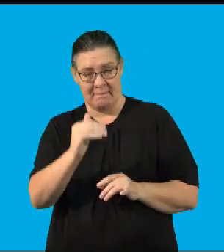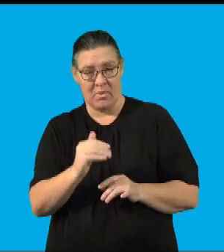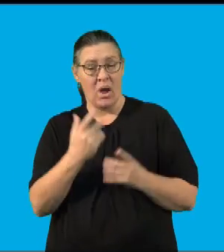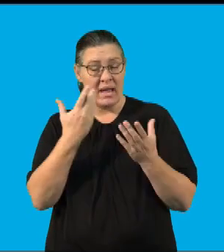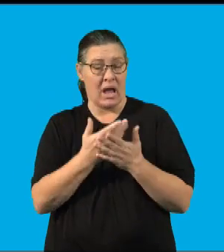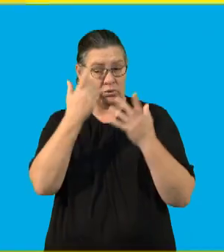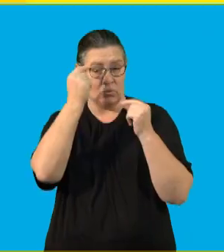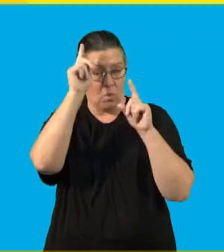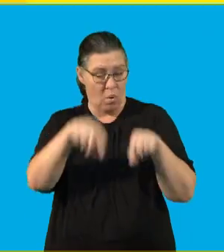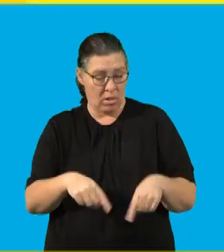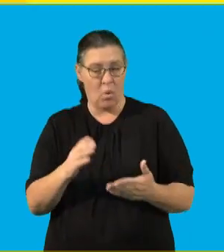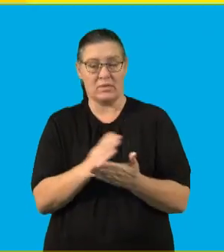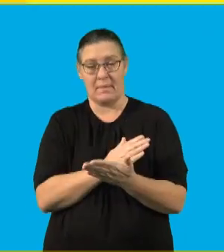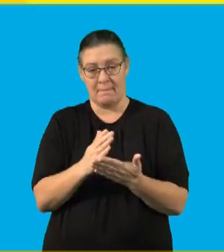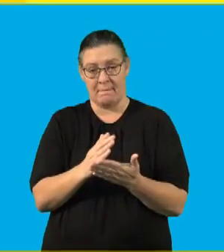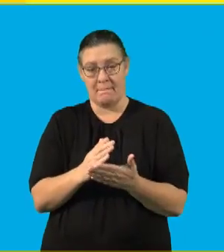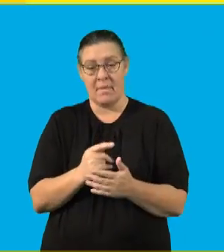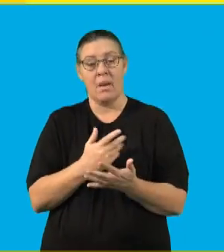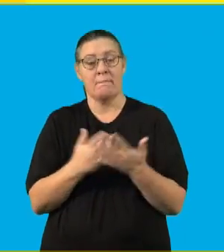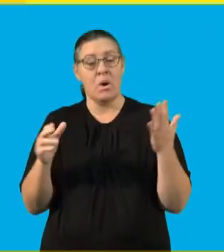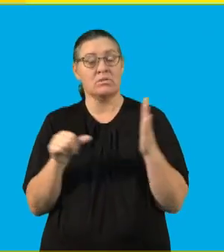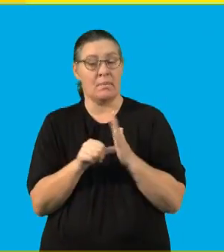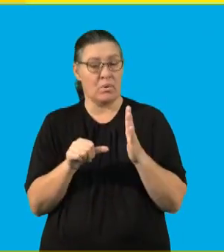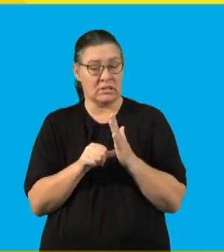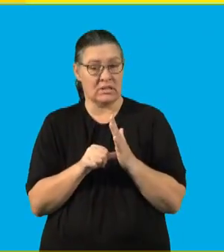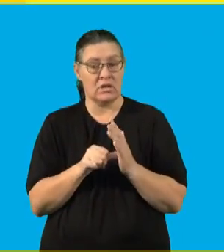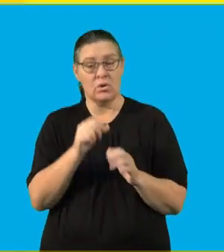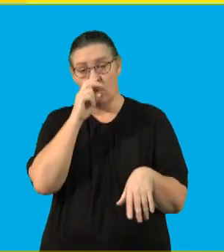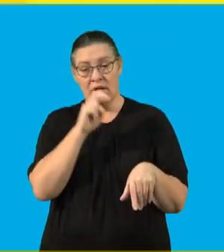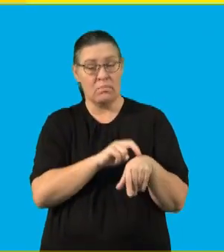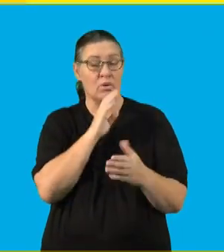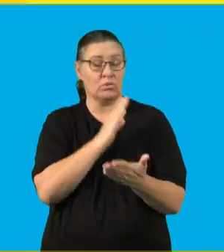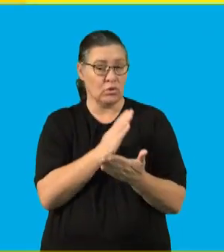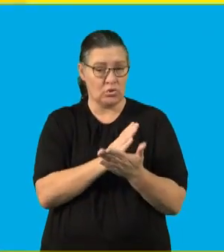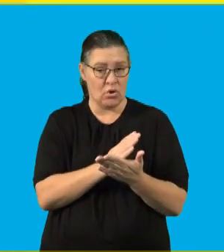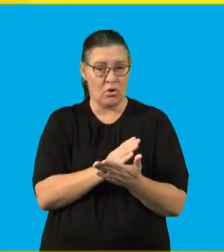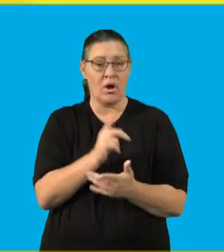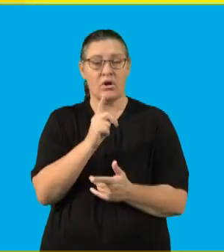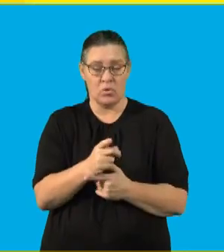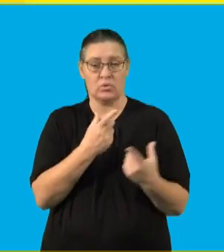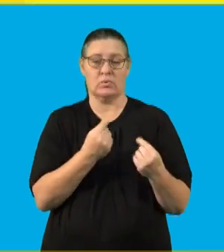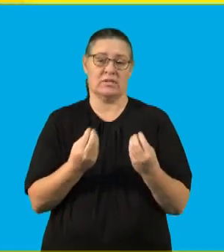can do some of them, but the most important thing is you need to make sure that you are doing